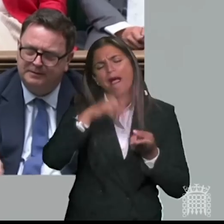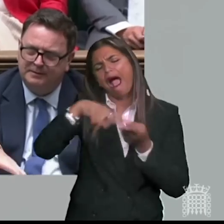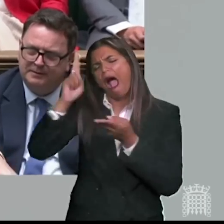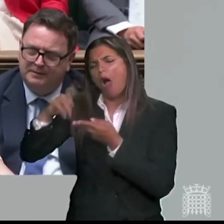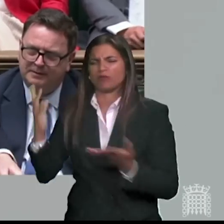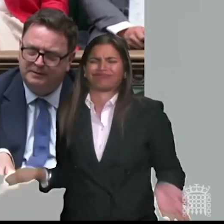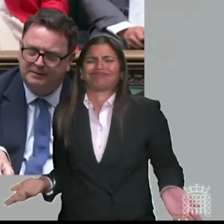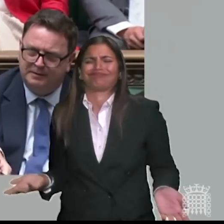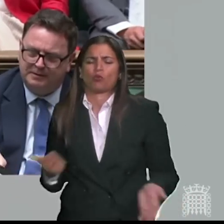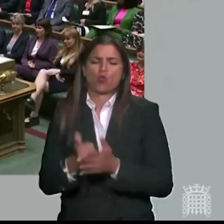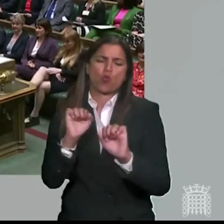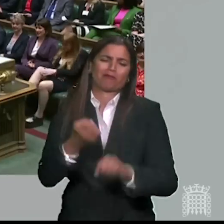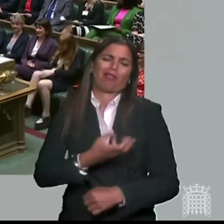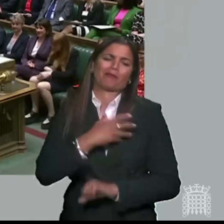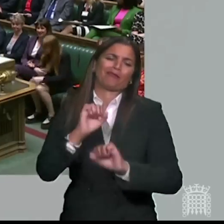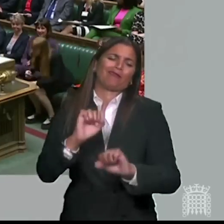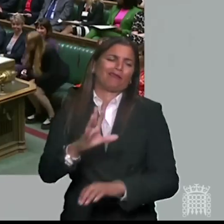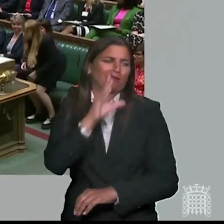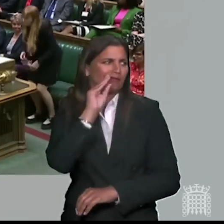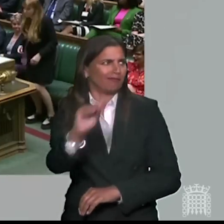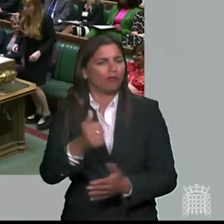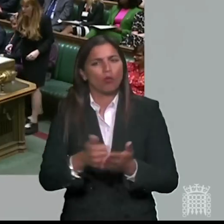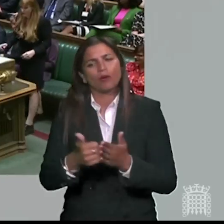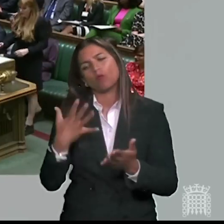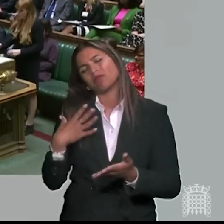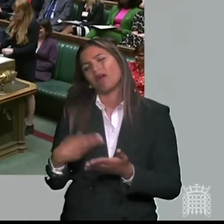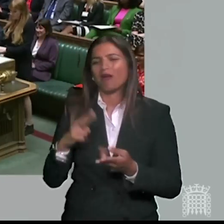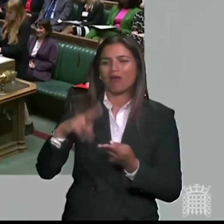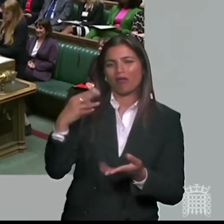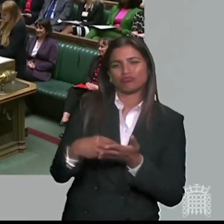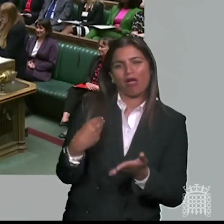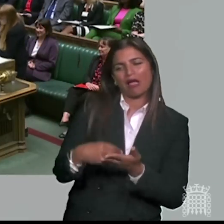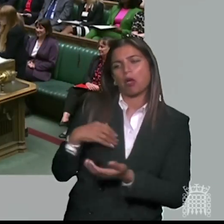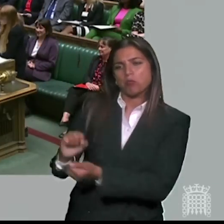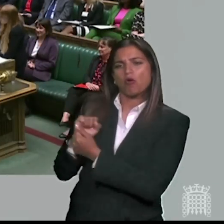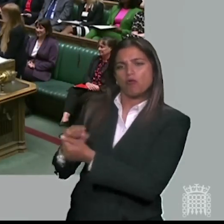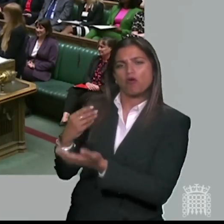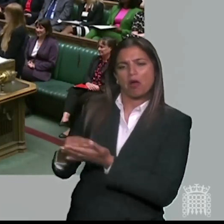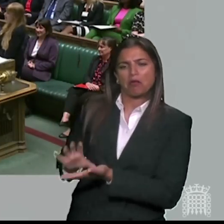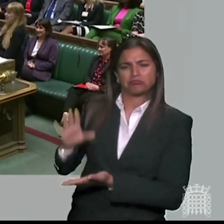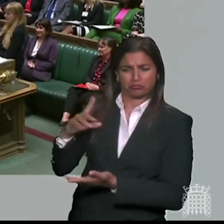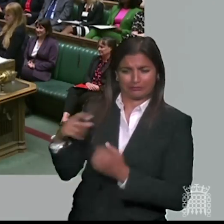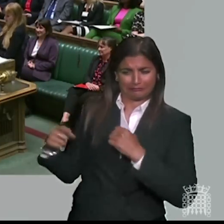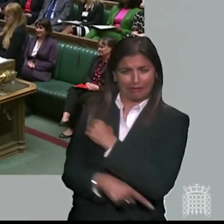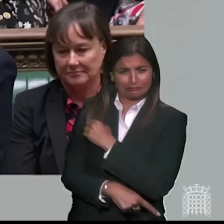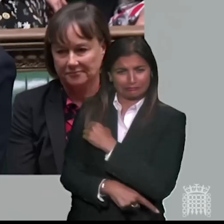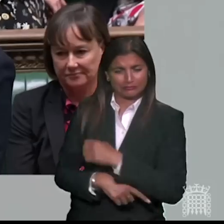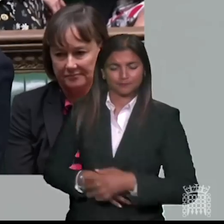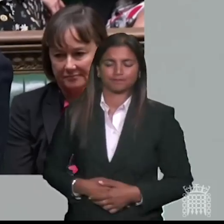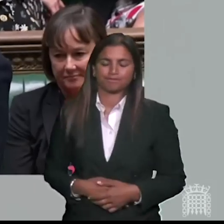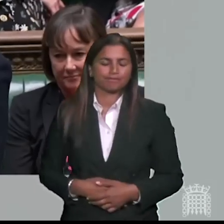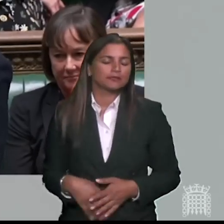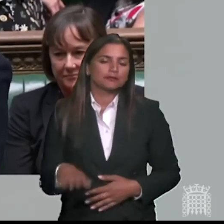borrowing and higher prices. Angela Rayner. Mr. Speaker, We've had 13 years of